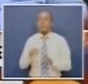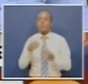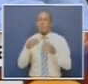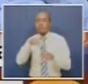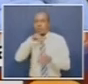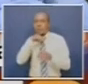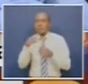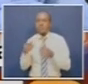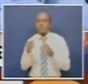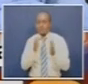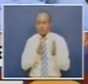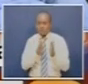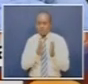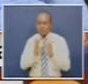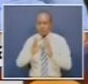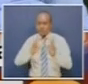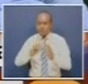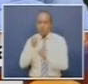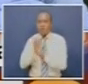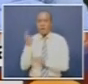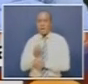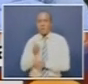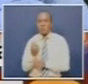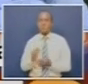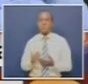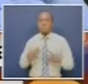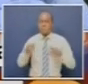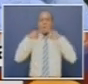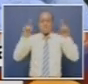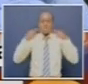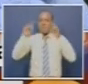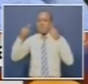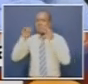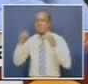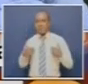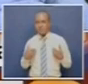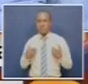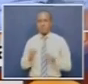that he's preparing to go it alone. People have been making all sorts of proclamations. And